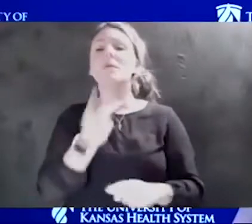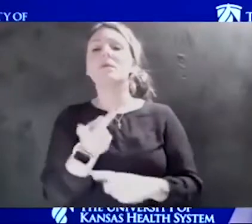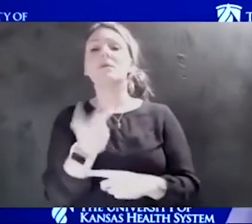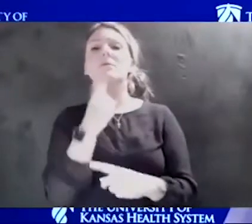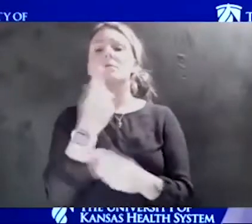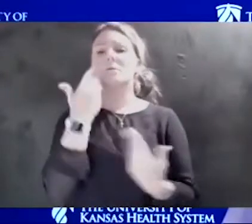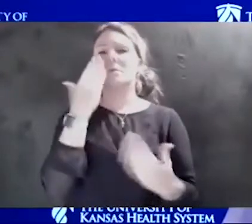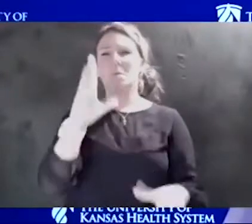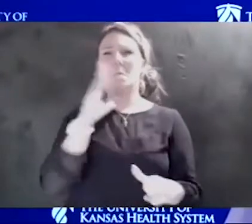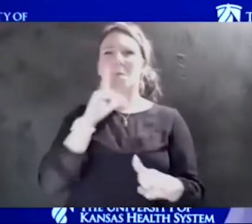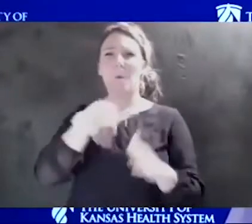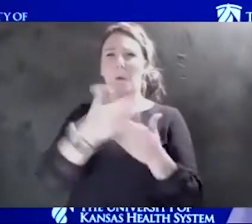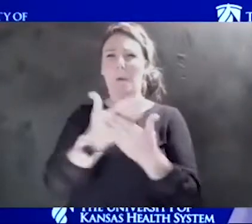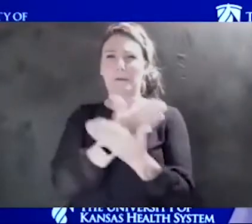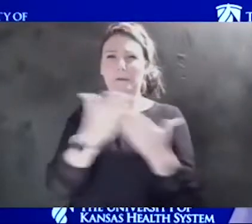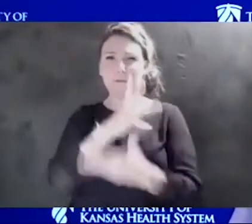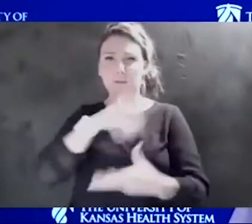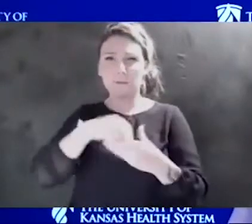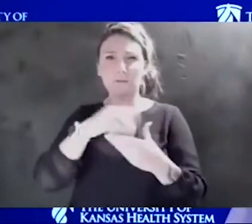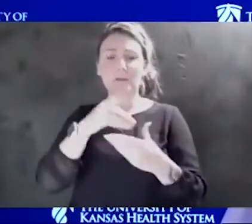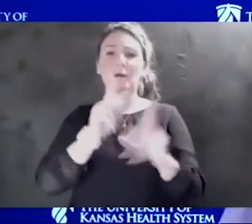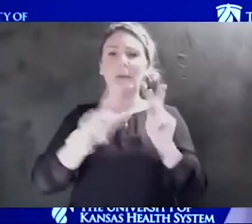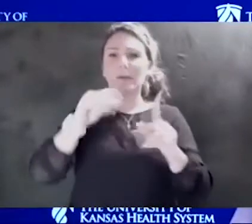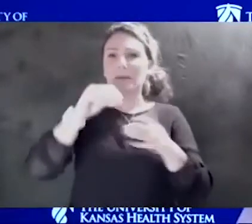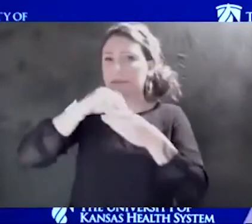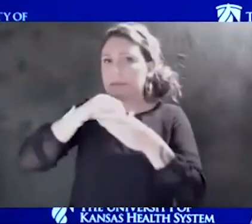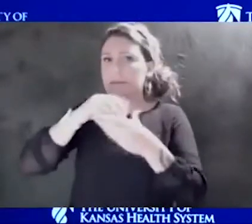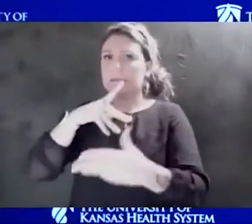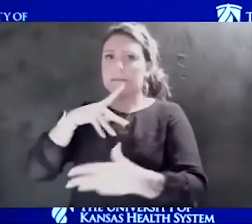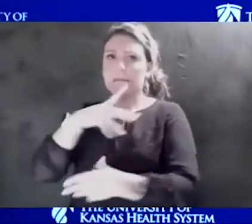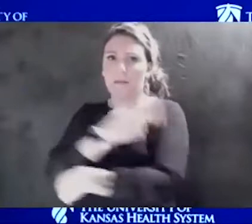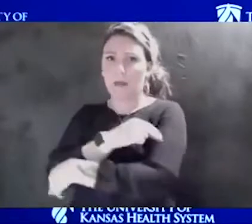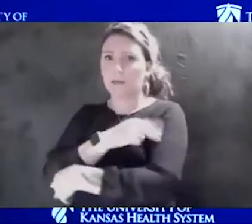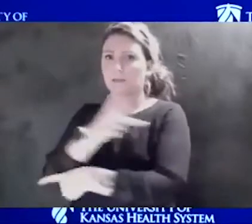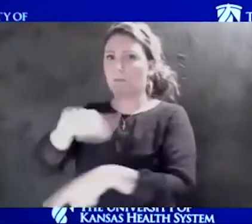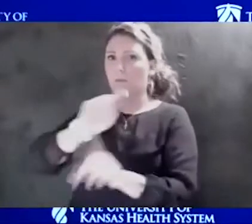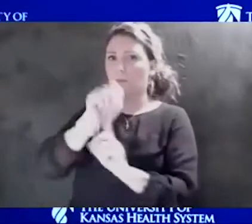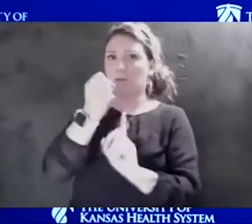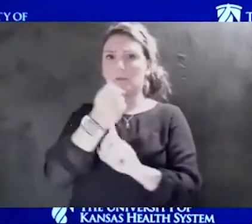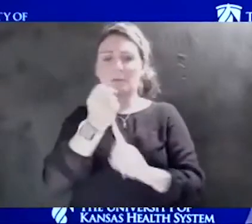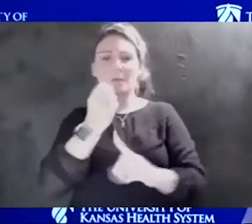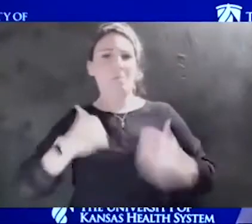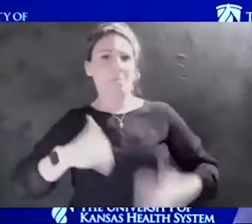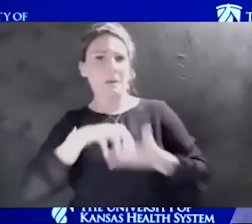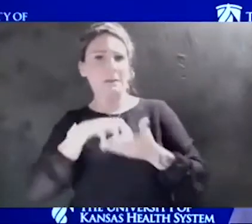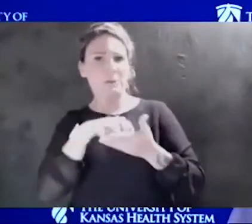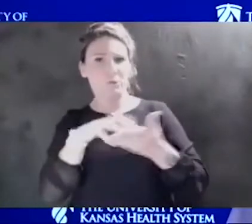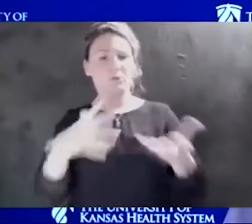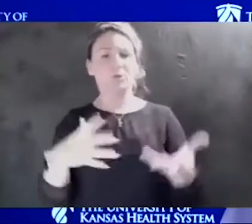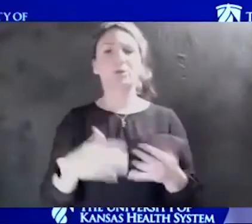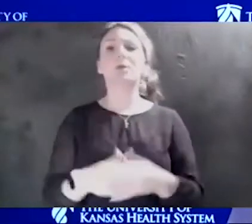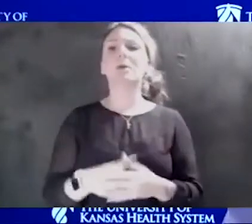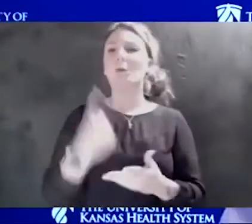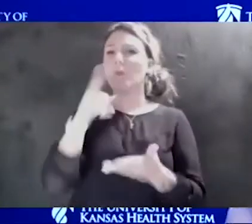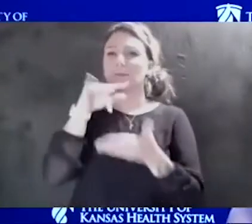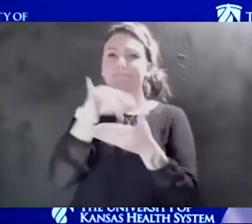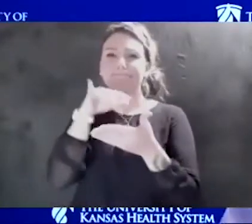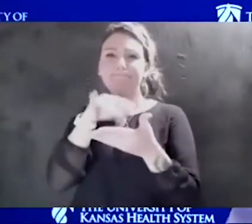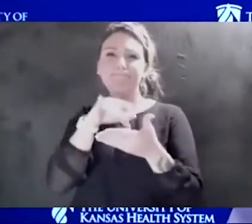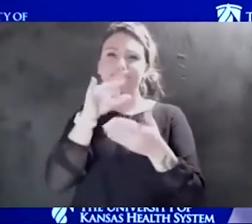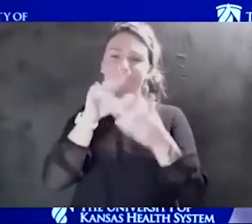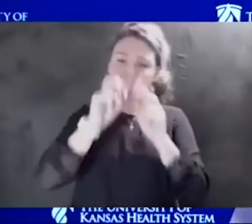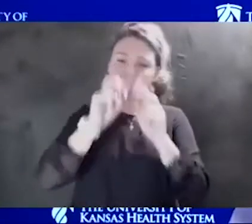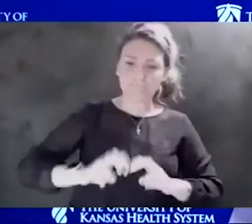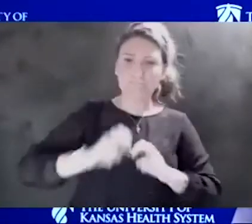into the hospital and are in those situations are immunosuppressed. There was one study that looked at vaccine and the